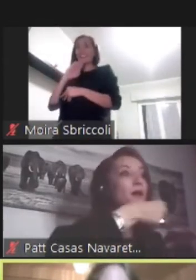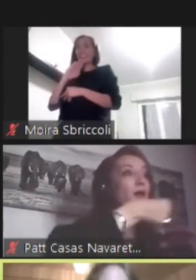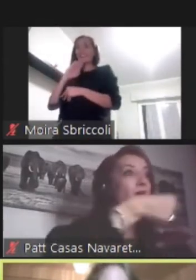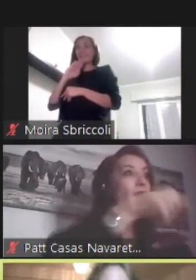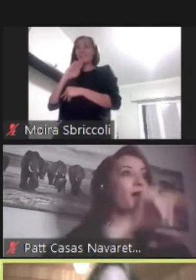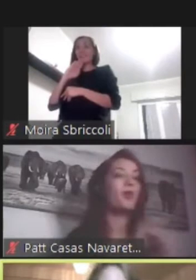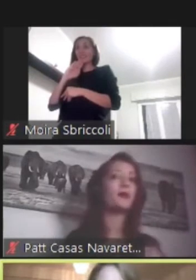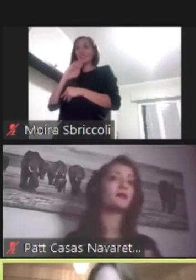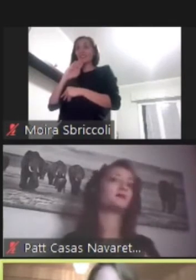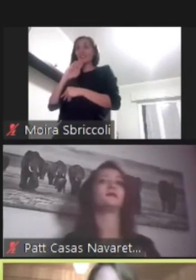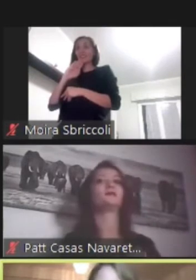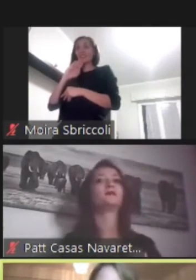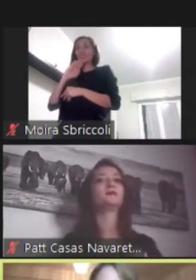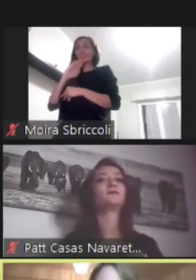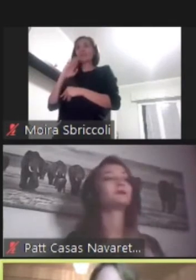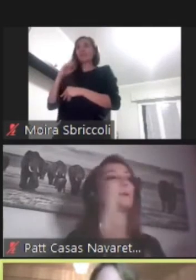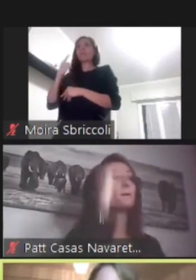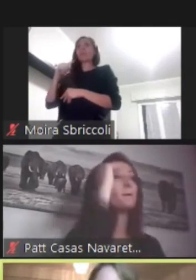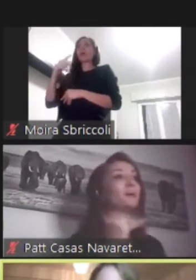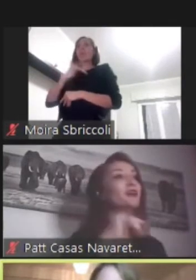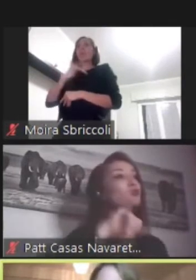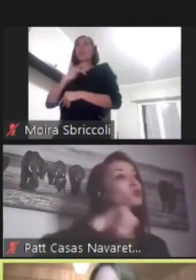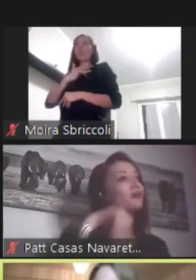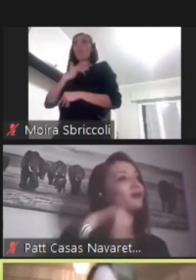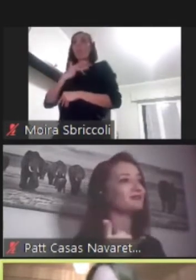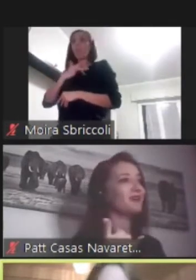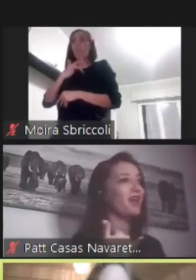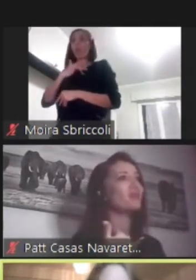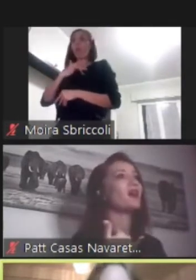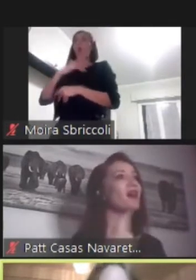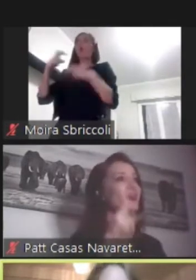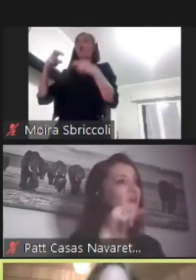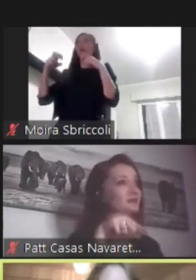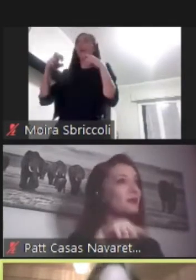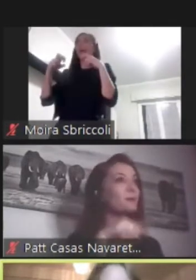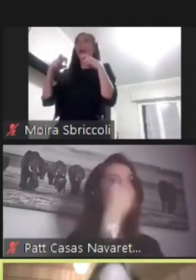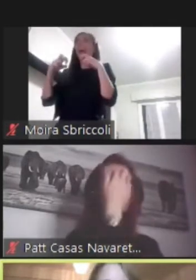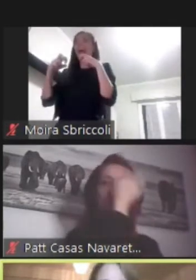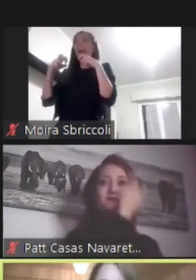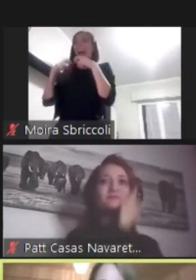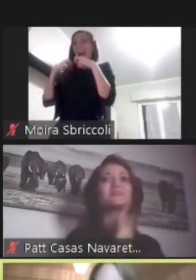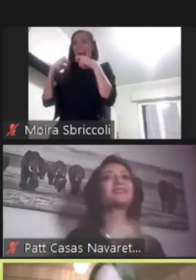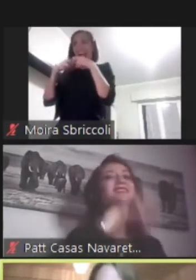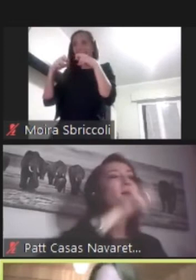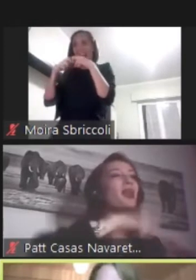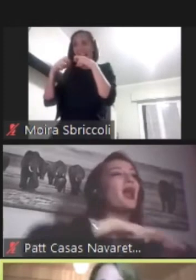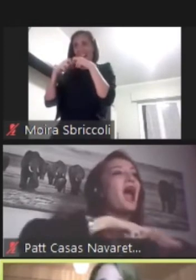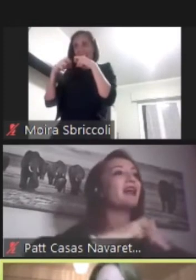anti-inflammatory. So this powerful nutrient is a